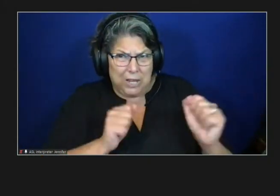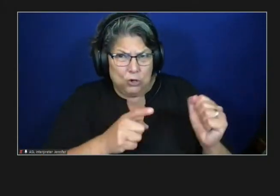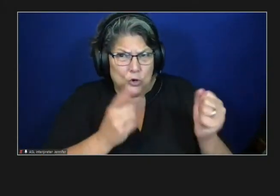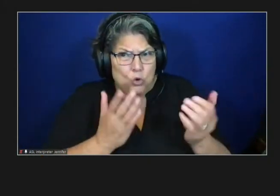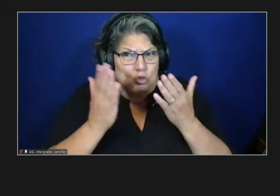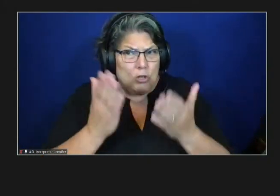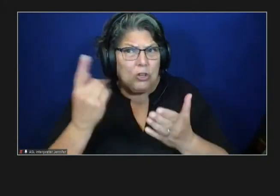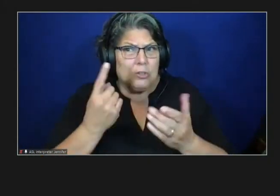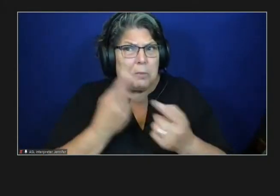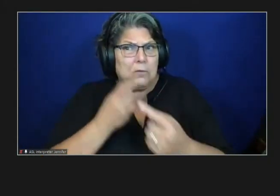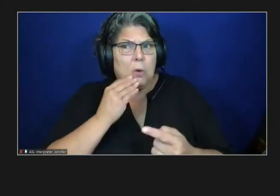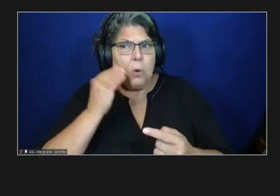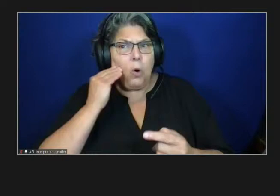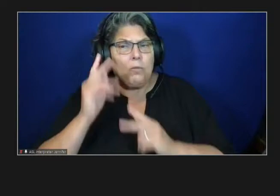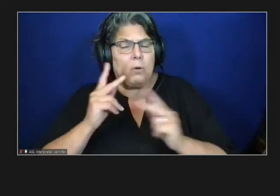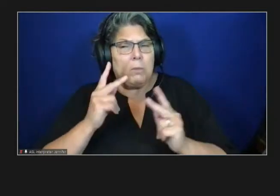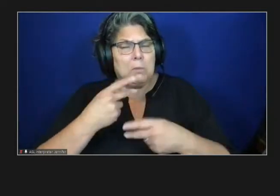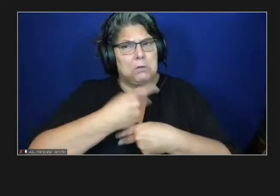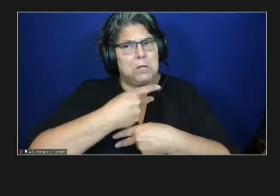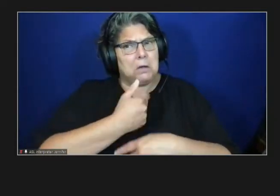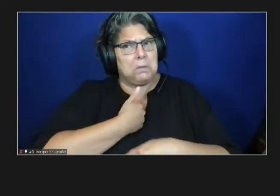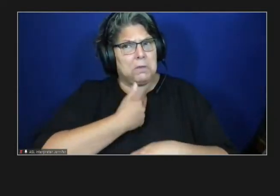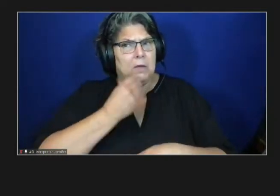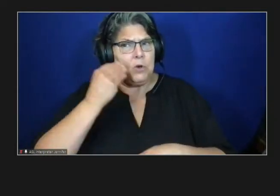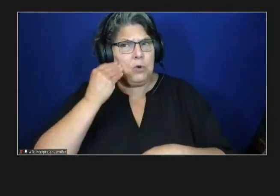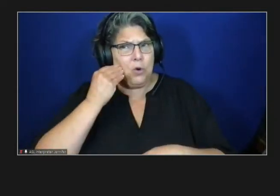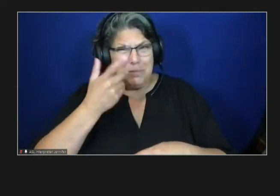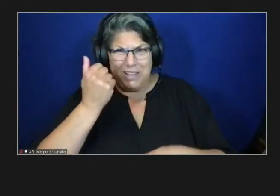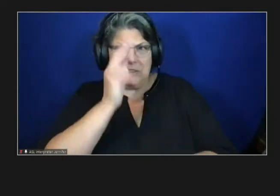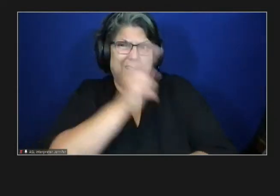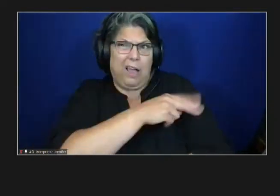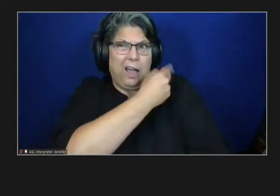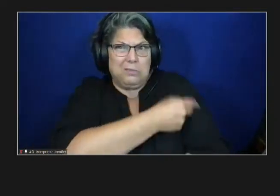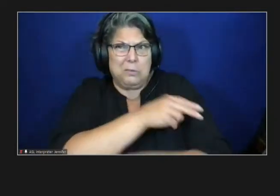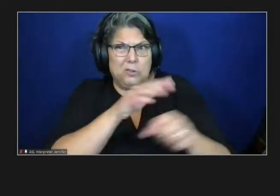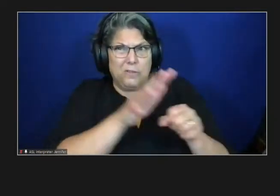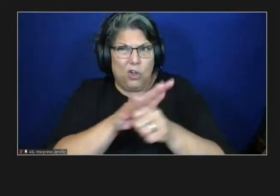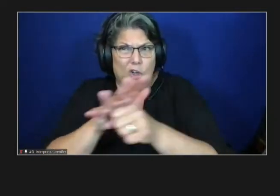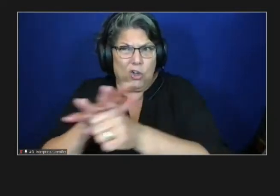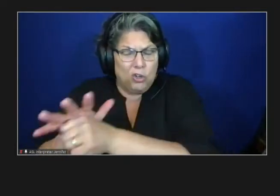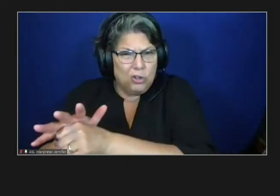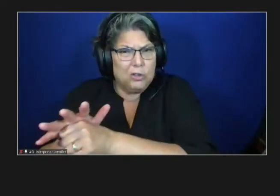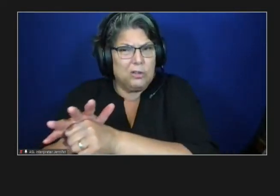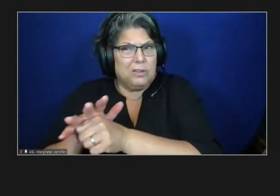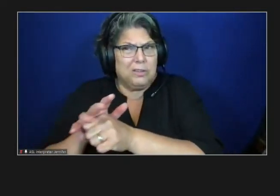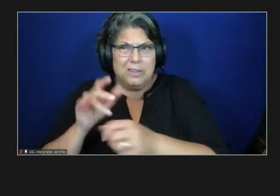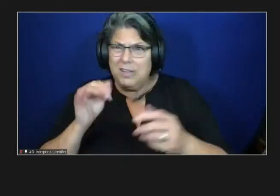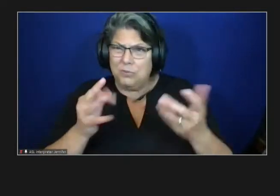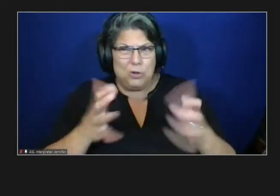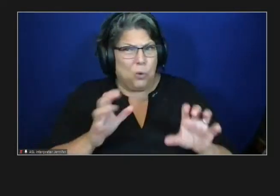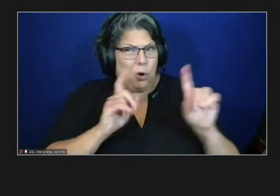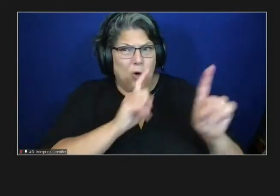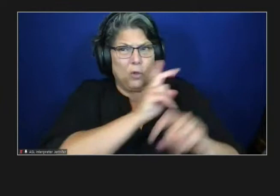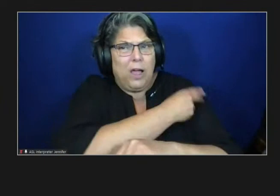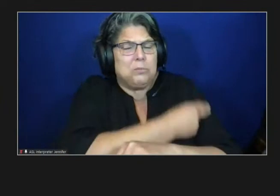home for people that are taking care of themselves at home as these beds are filling up? So, I mean, if that's not a good choice, is there something else they can add to it, like